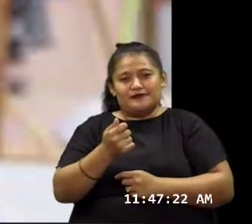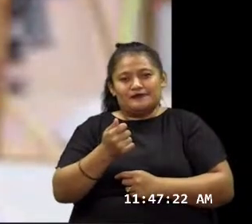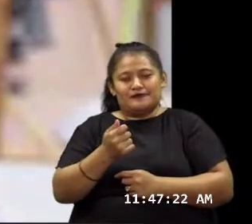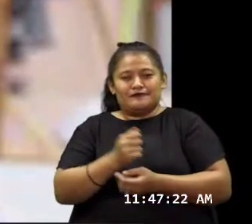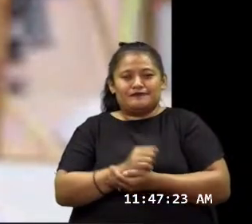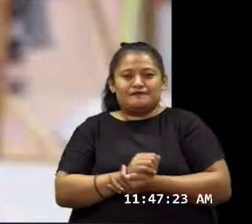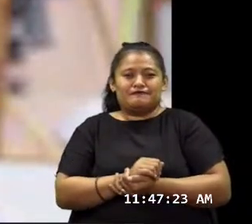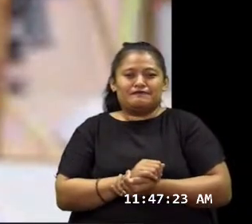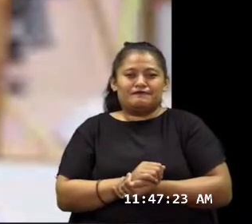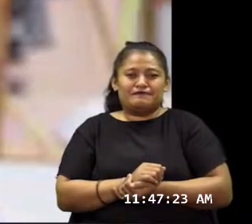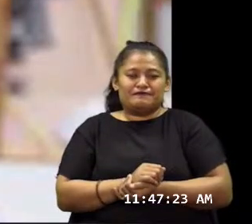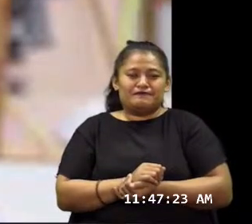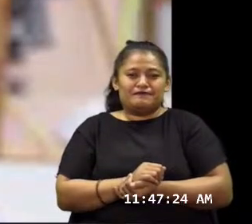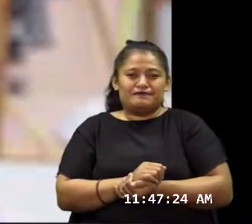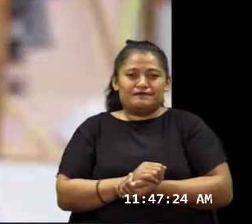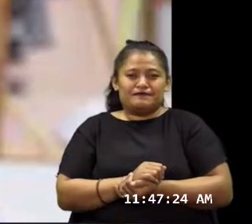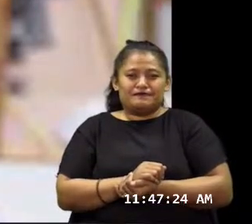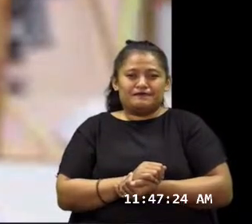Delicious.